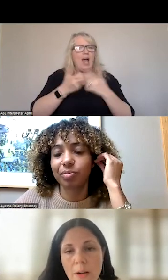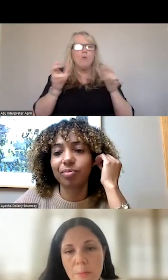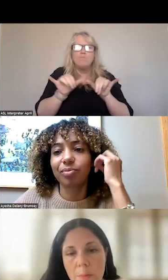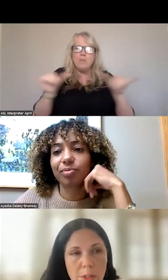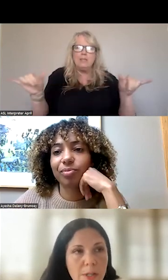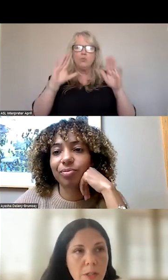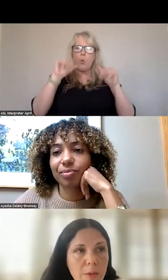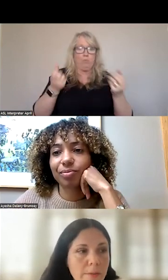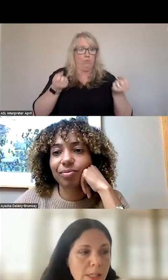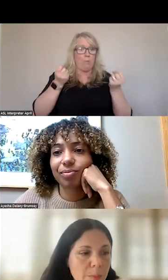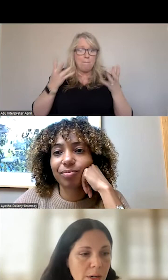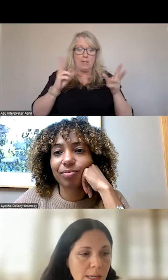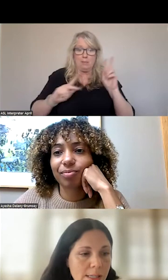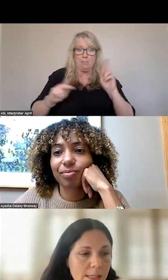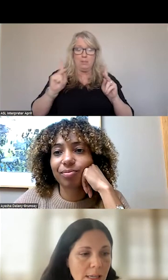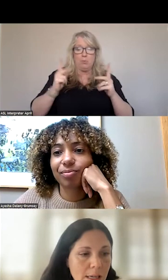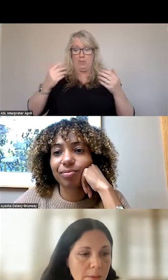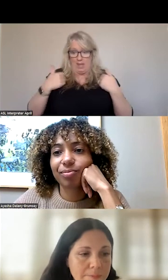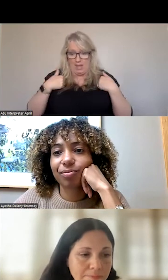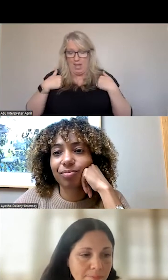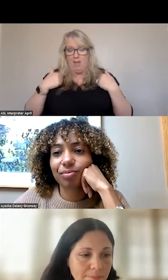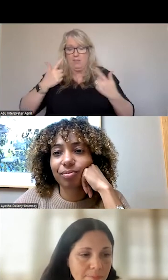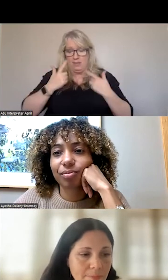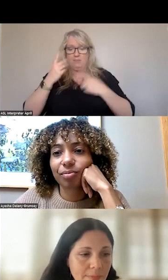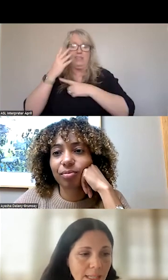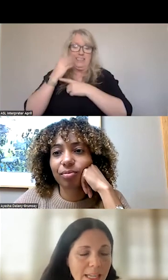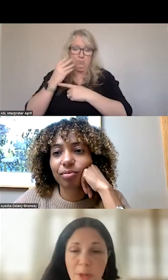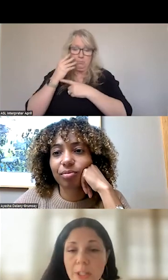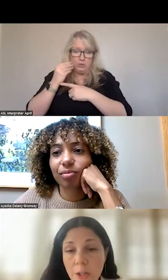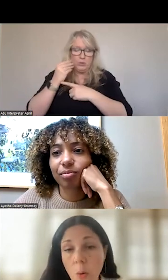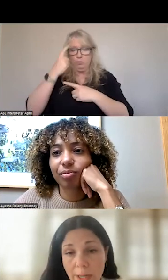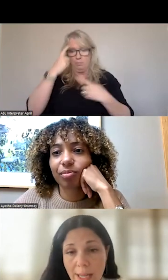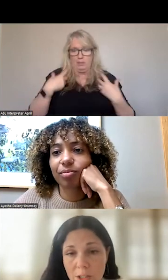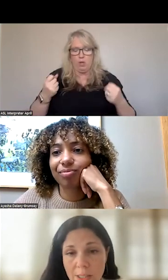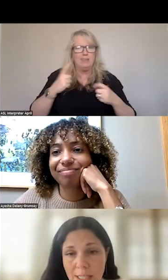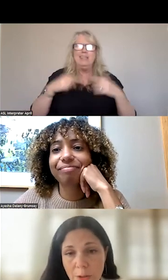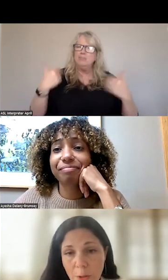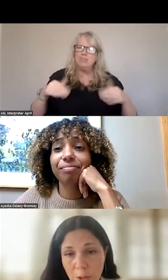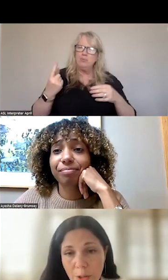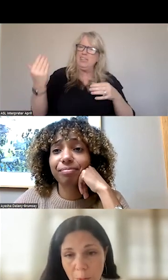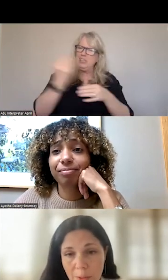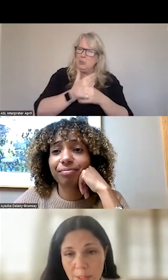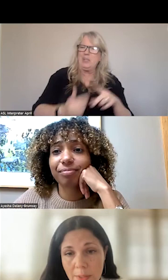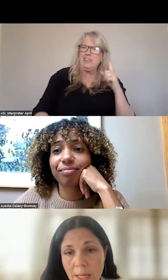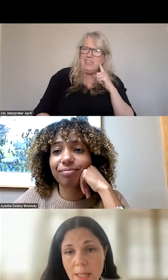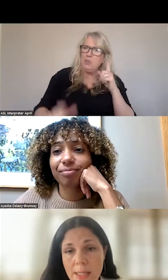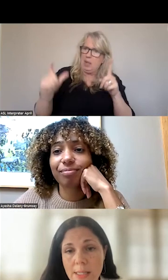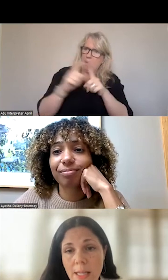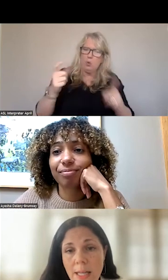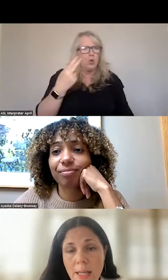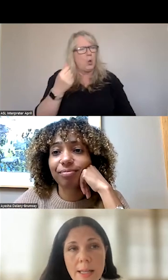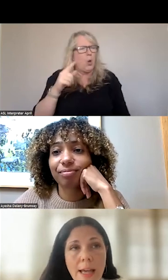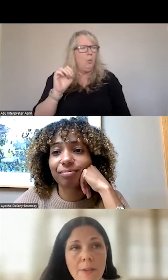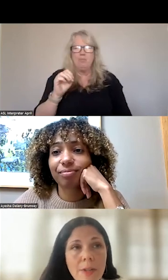for a lot of people, especially with lived experience, it can be really annoying actually to hear the word hope,